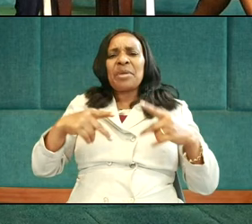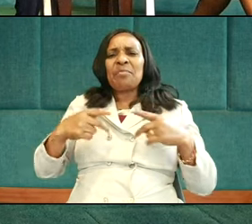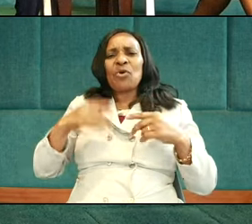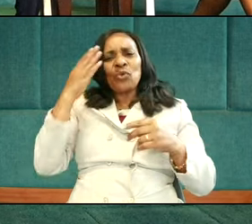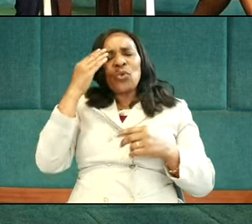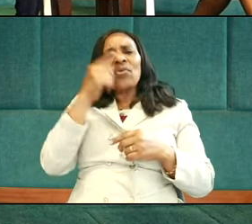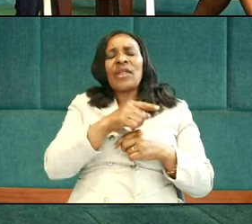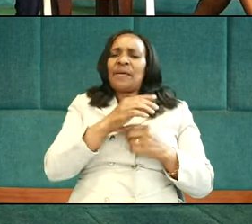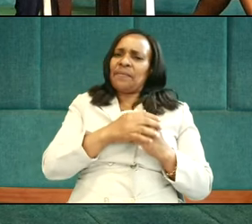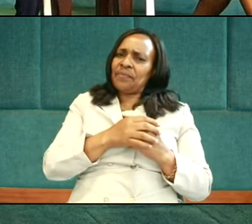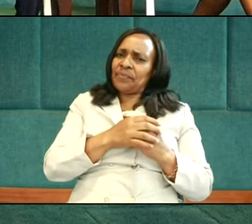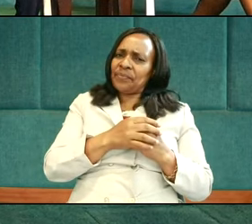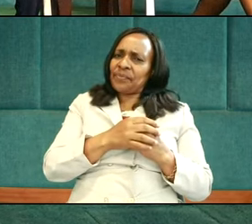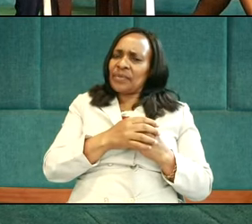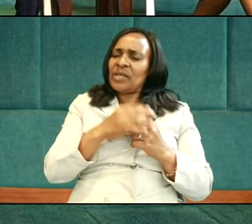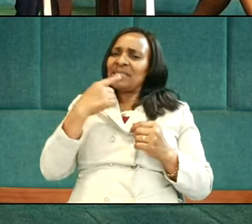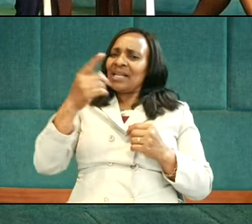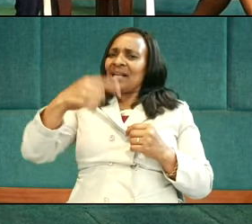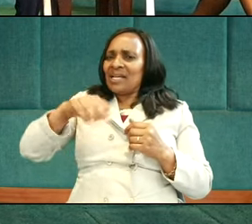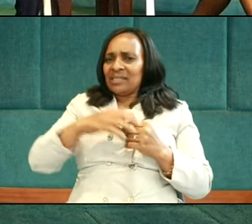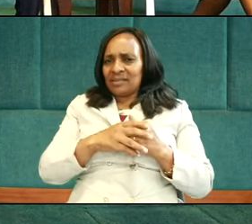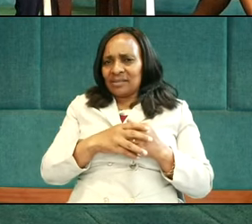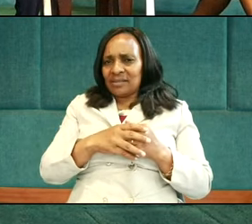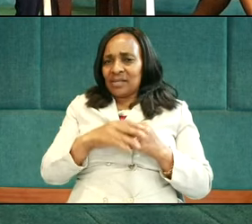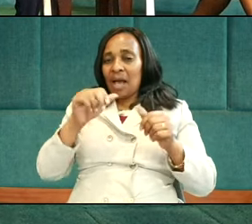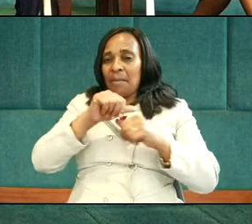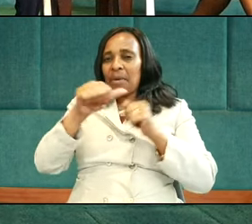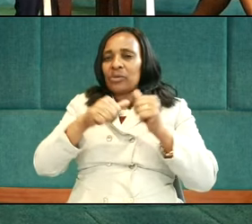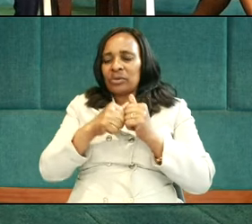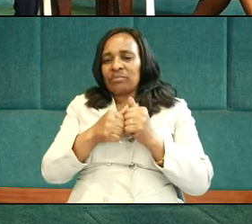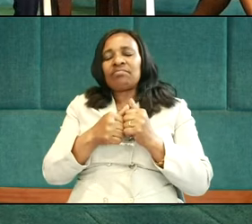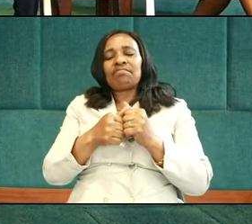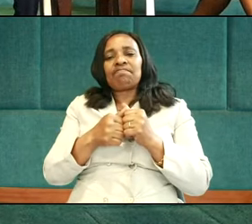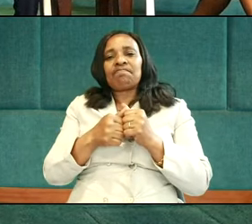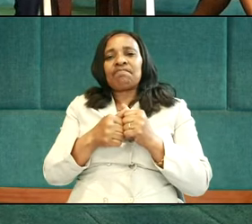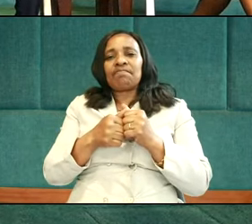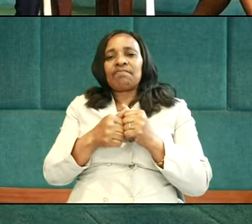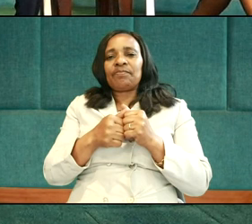there? Could you tell us about them?